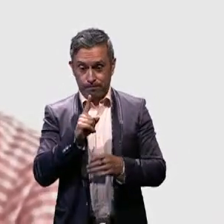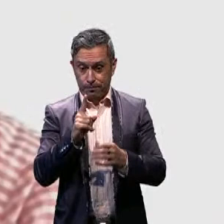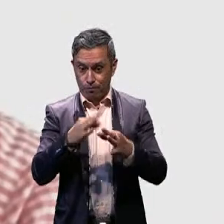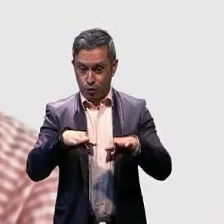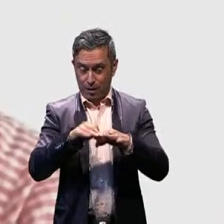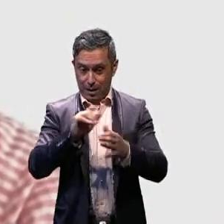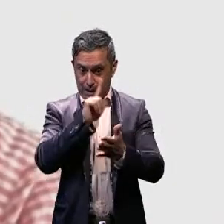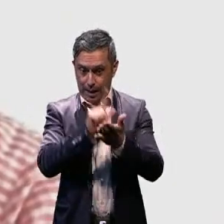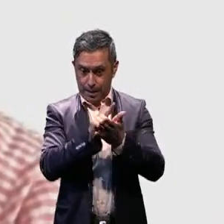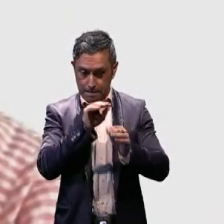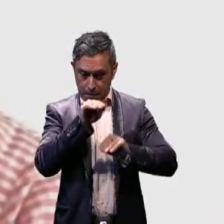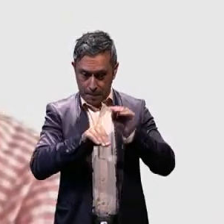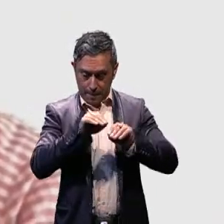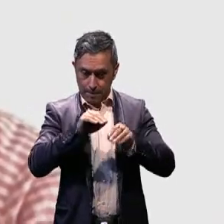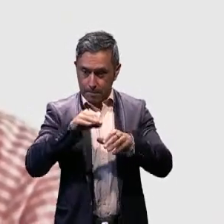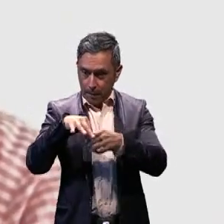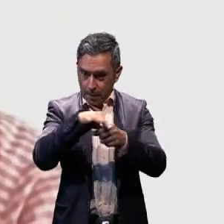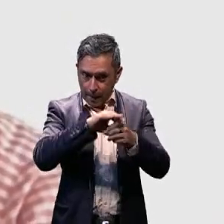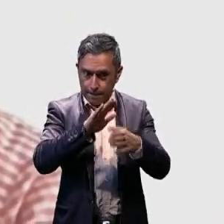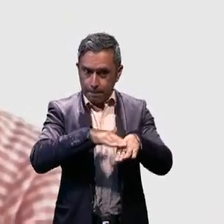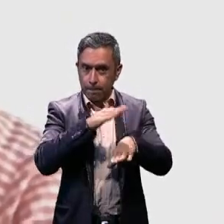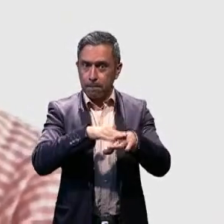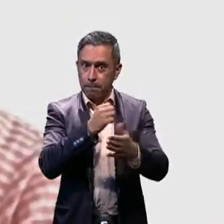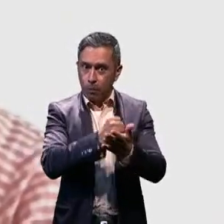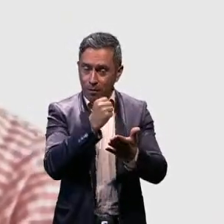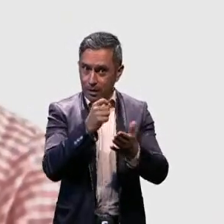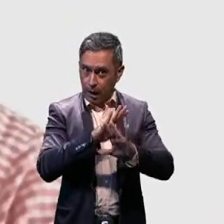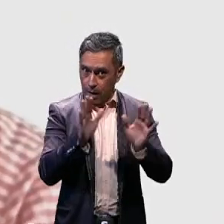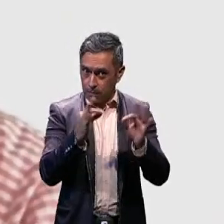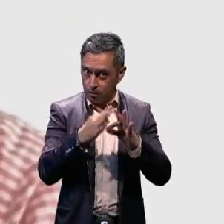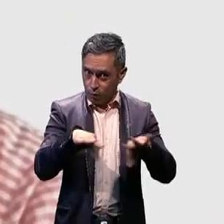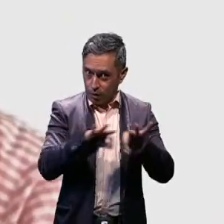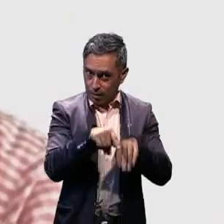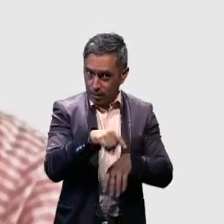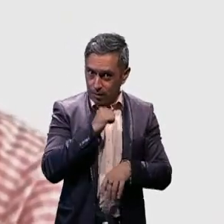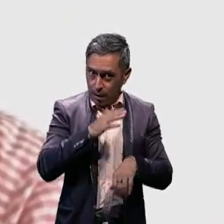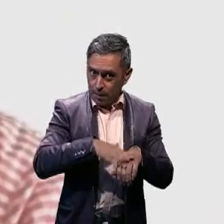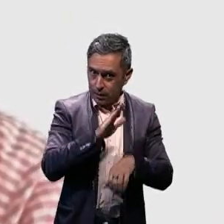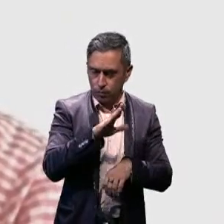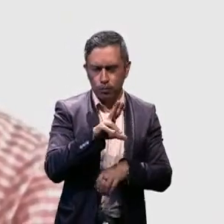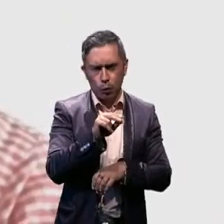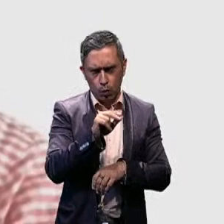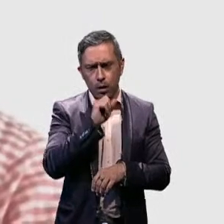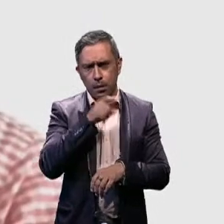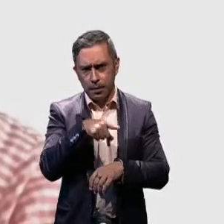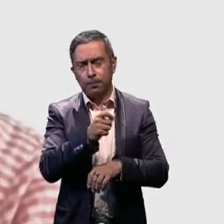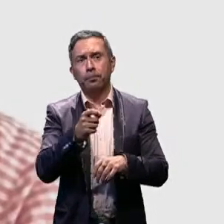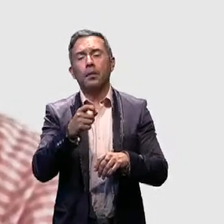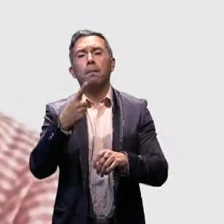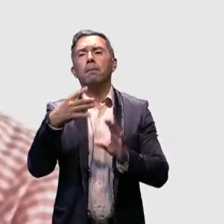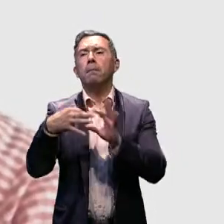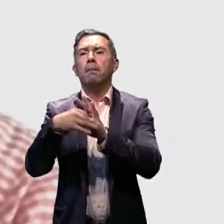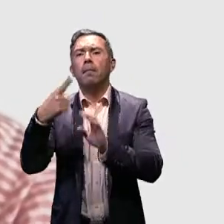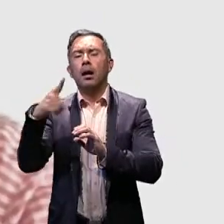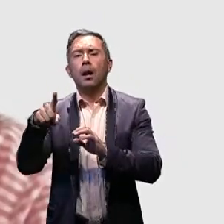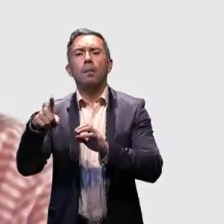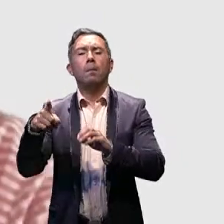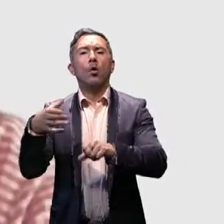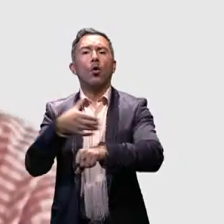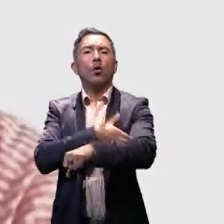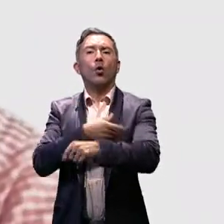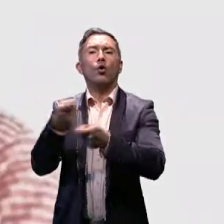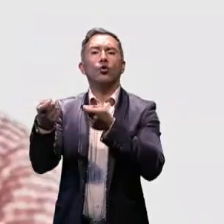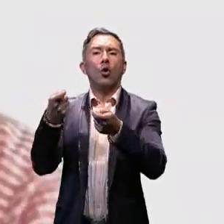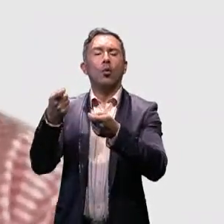under the understanding that these are not only relevant to pass bills or laws, but also to exert the political